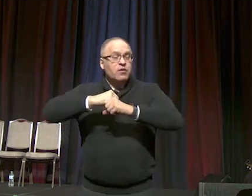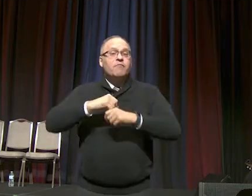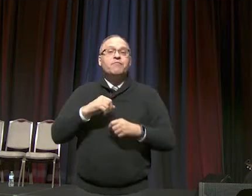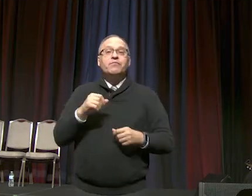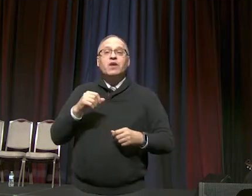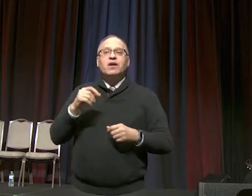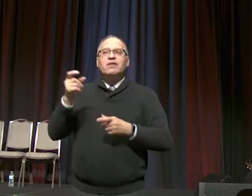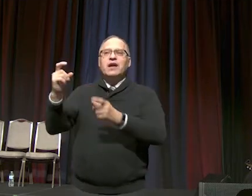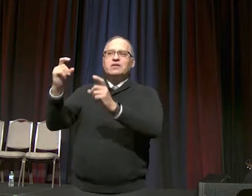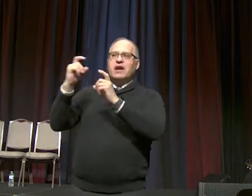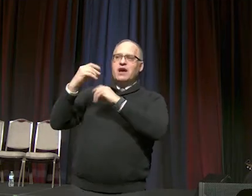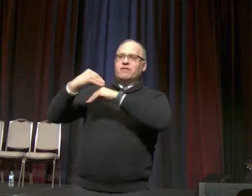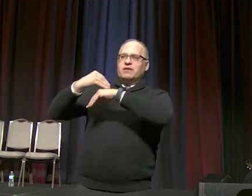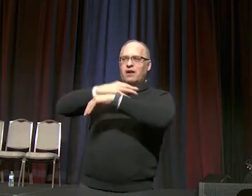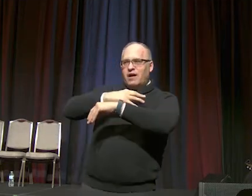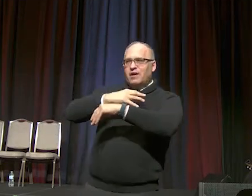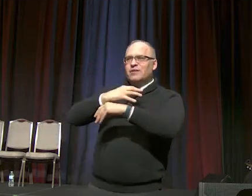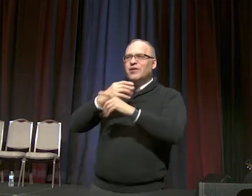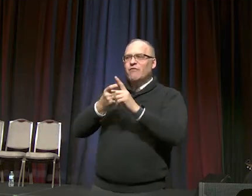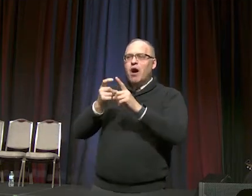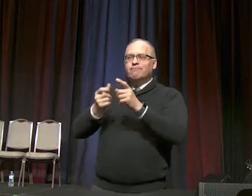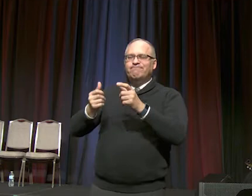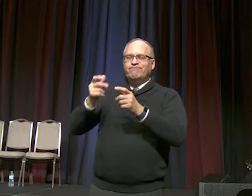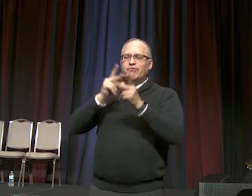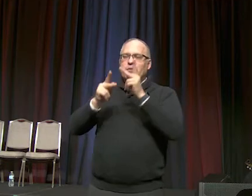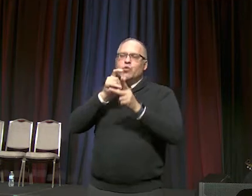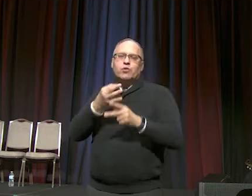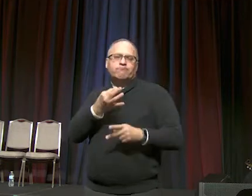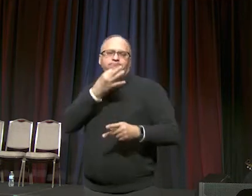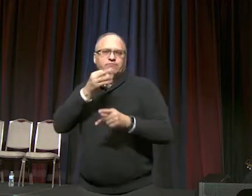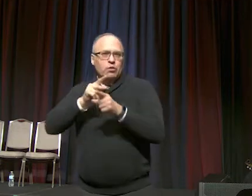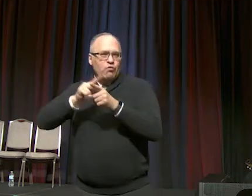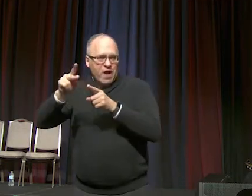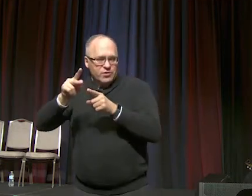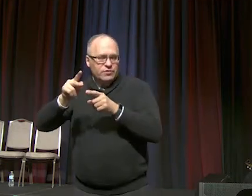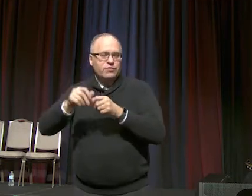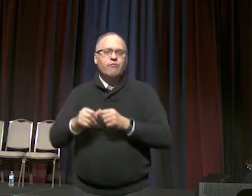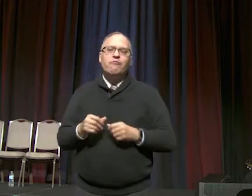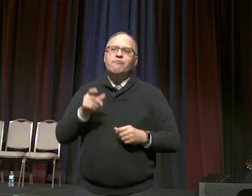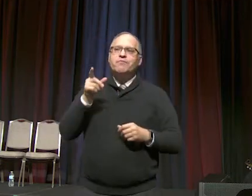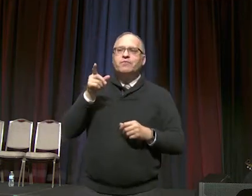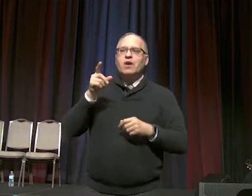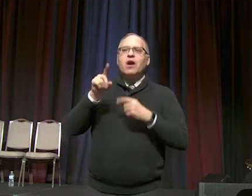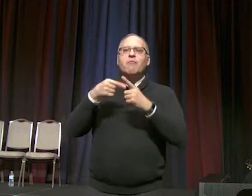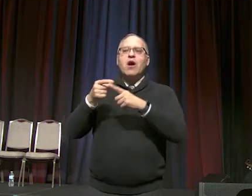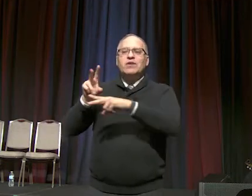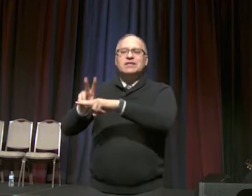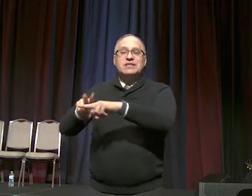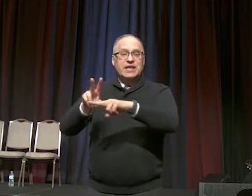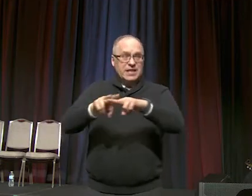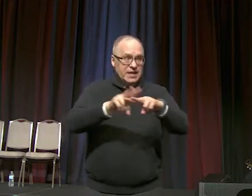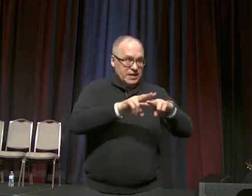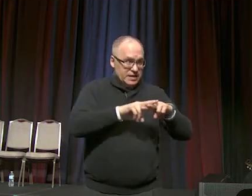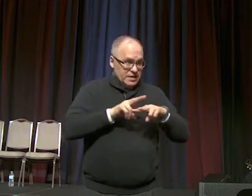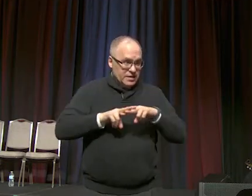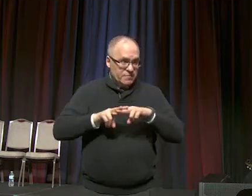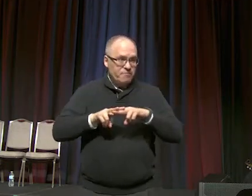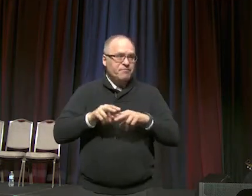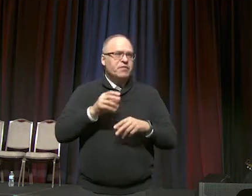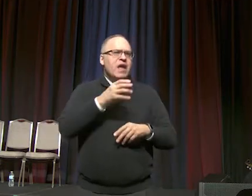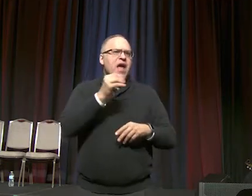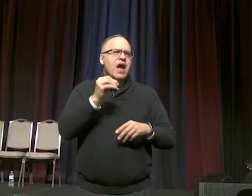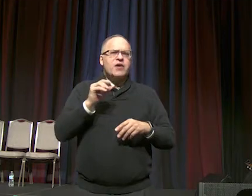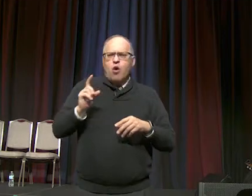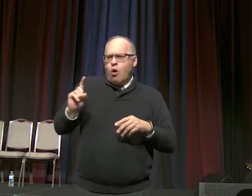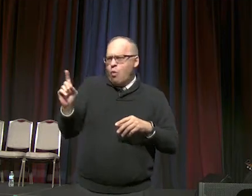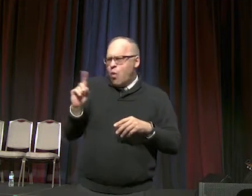some guidance and direction by professionals is in the area of seating and being able to determine where someone